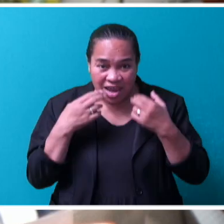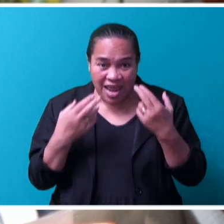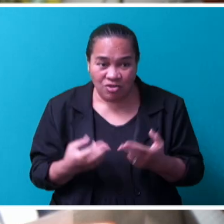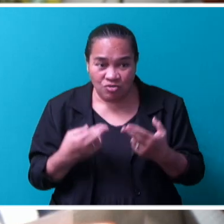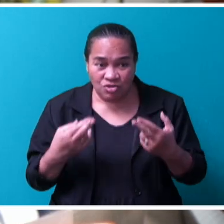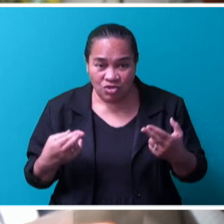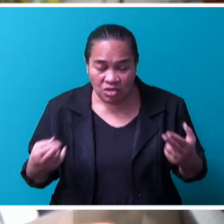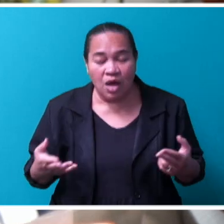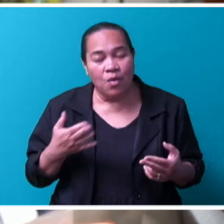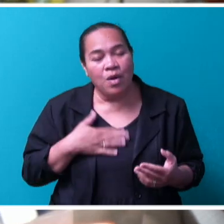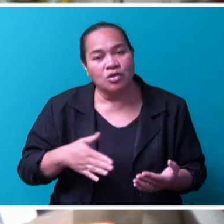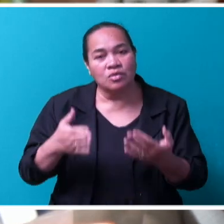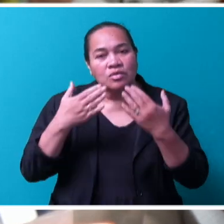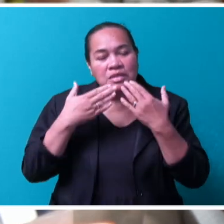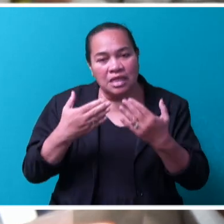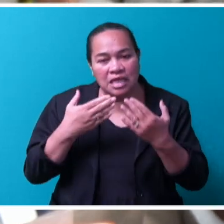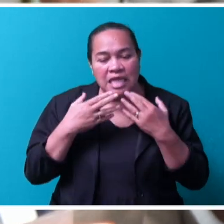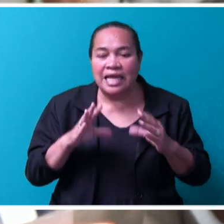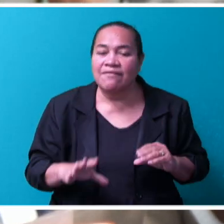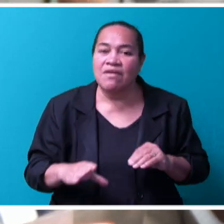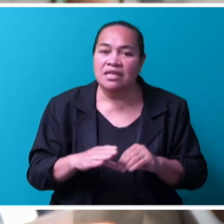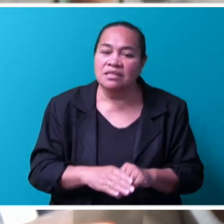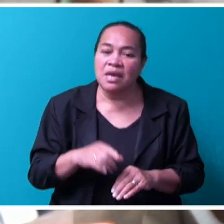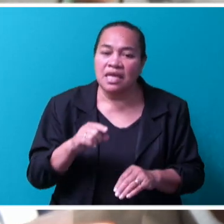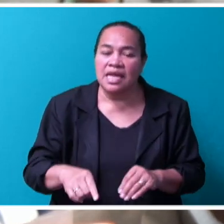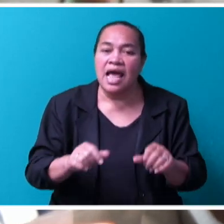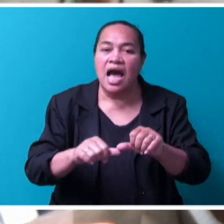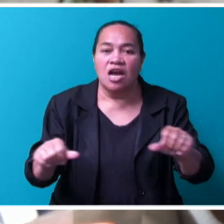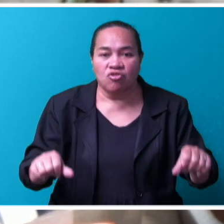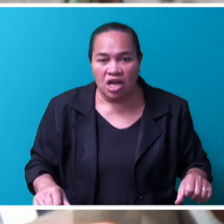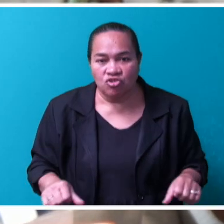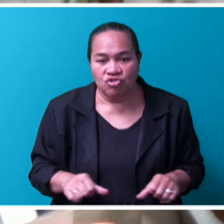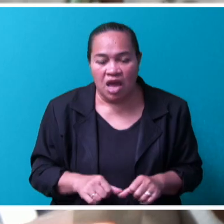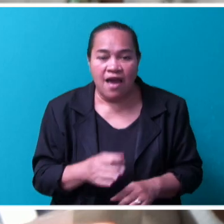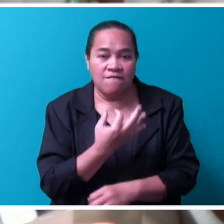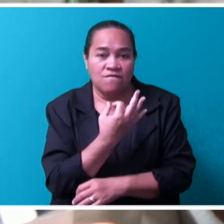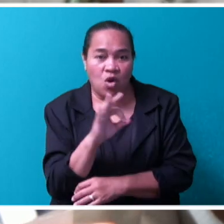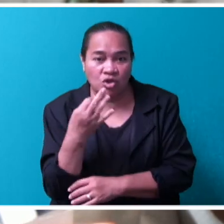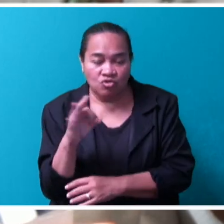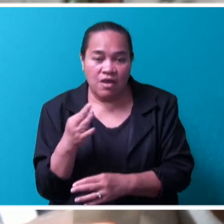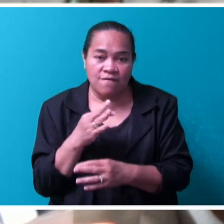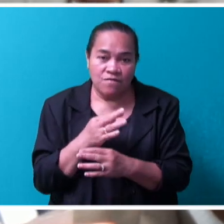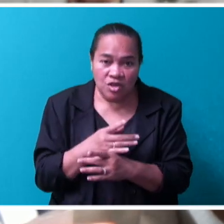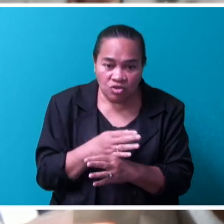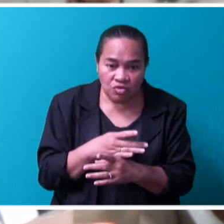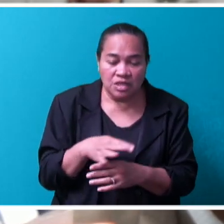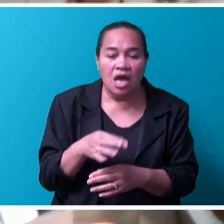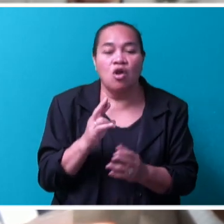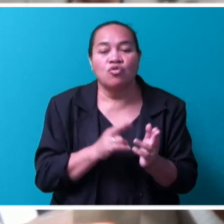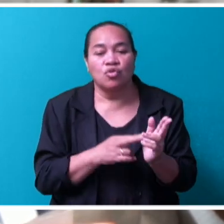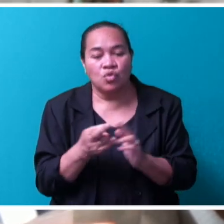also acknowledge the continued investment in agriculture, forestry, fisheries, rural development,